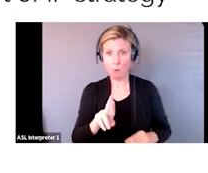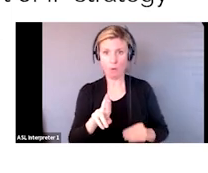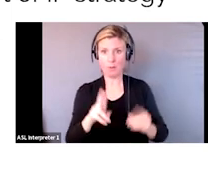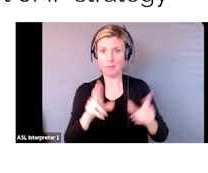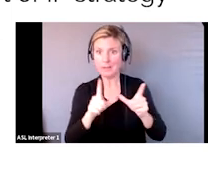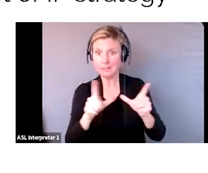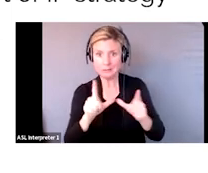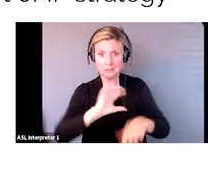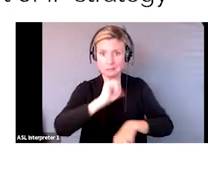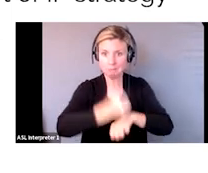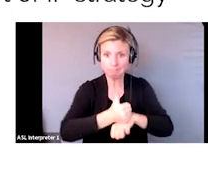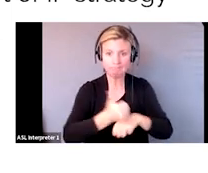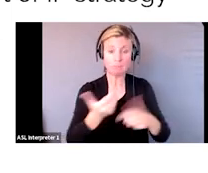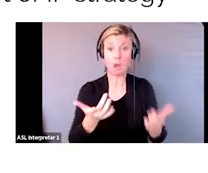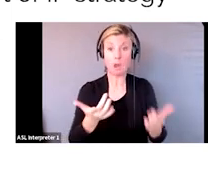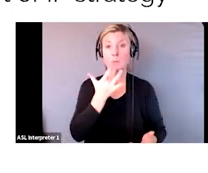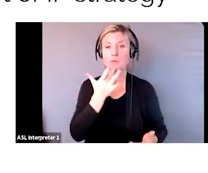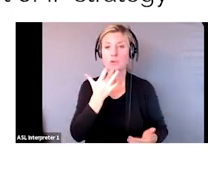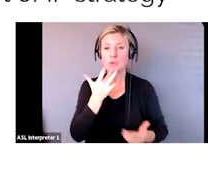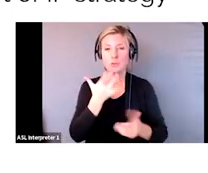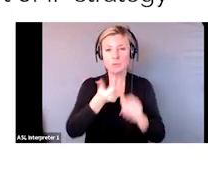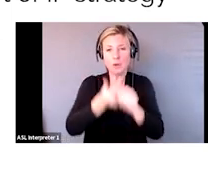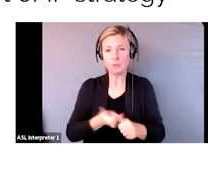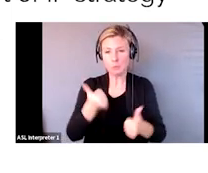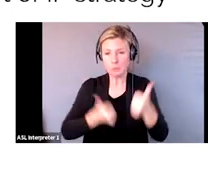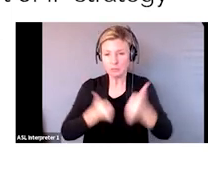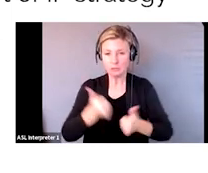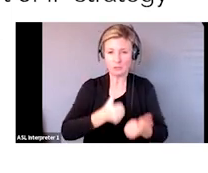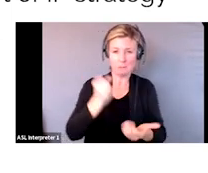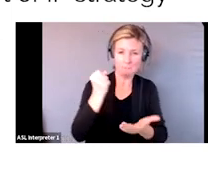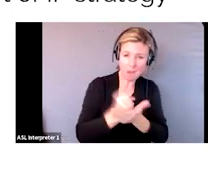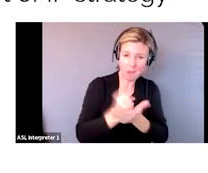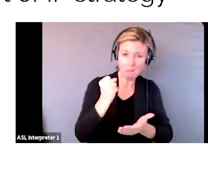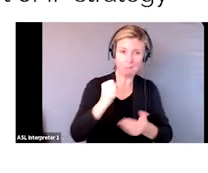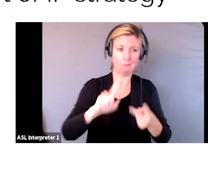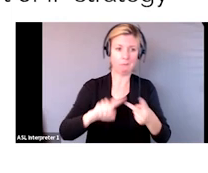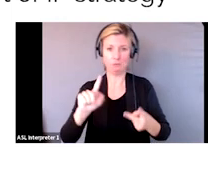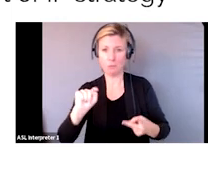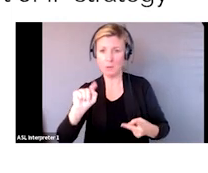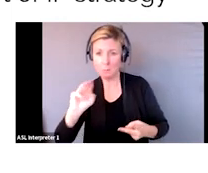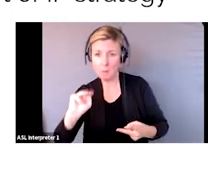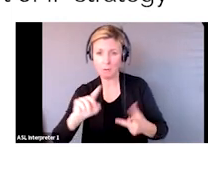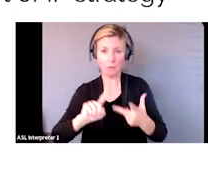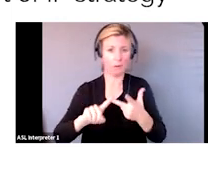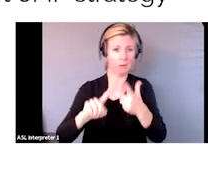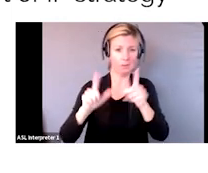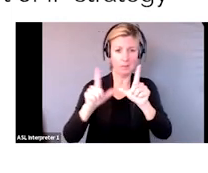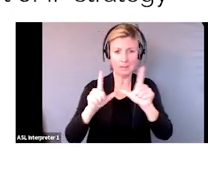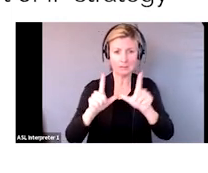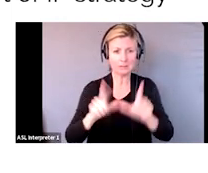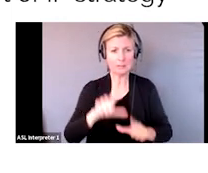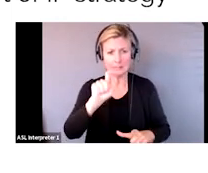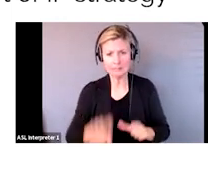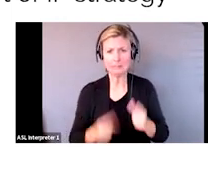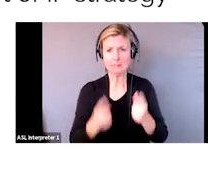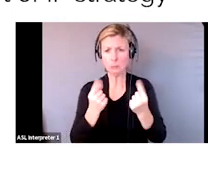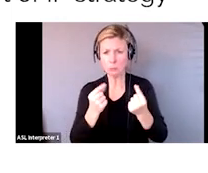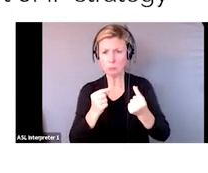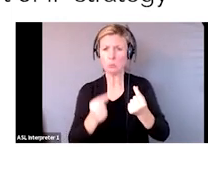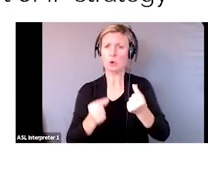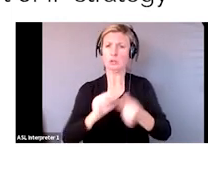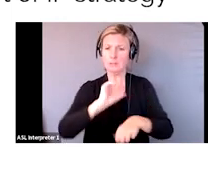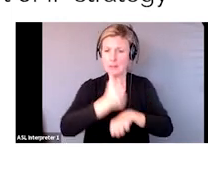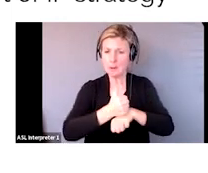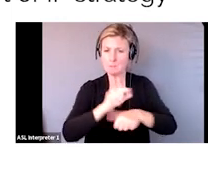Trademarks, patents, where do you need that protection in order to achieve the goals that you're trying to achieve?